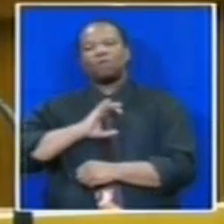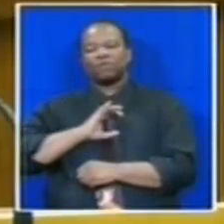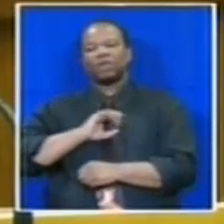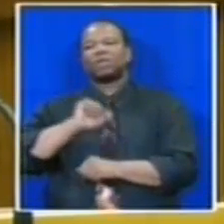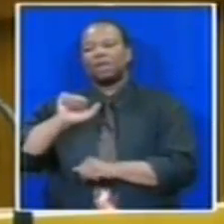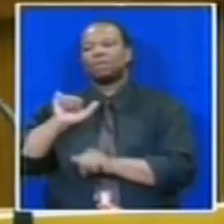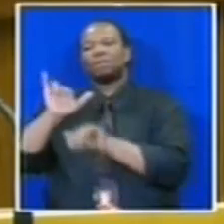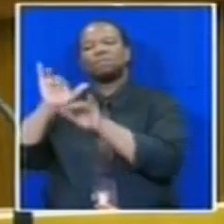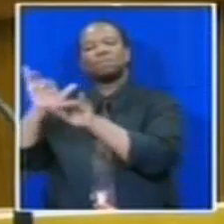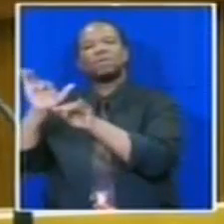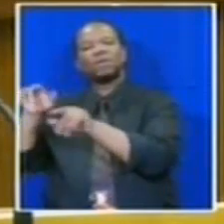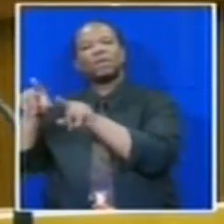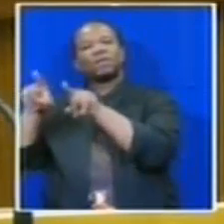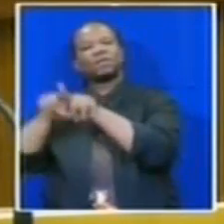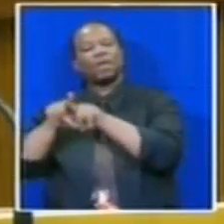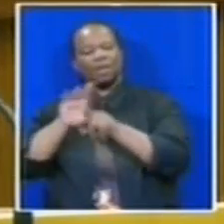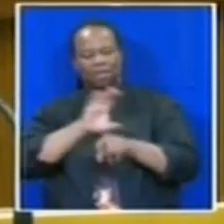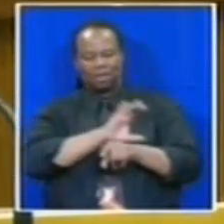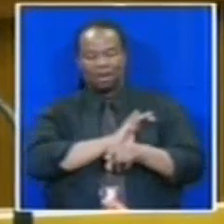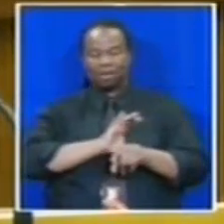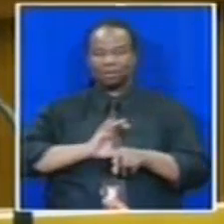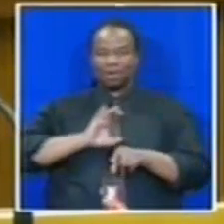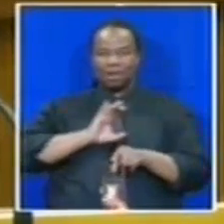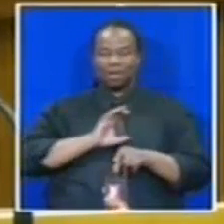and councillors for a start and the officials.